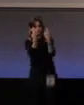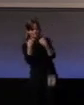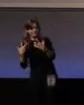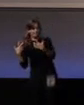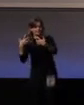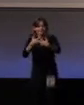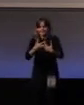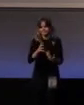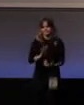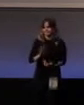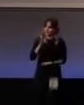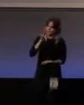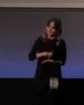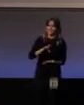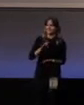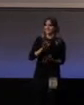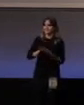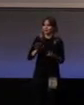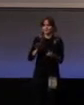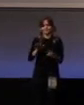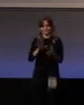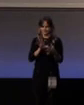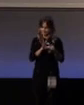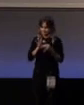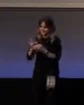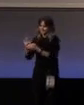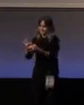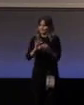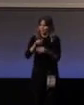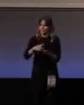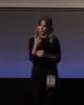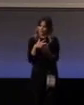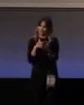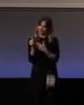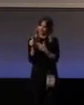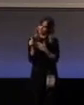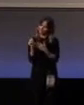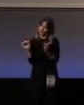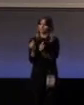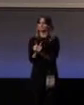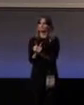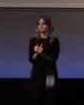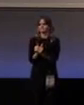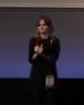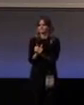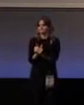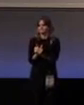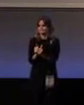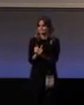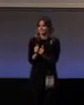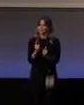city is not sociaal eist en ramsay dwang culture of linguistic koor en